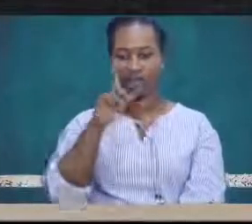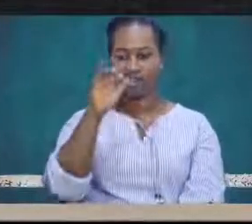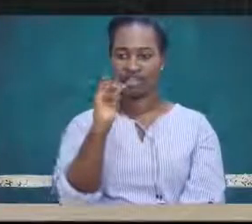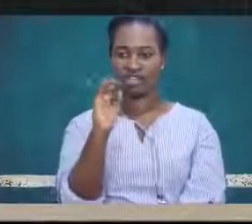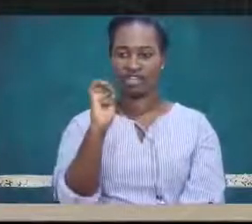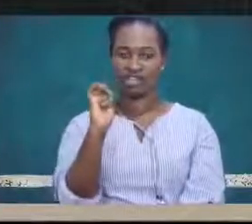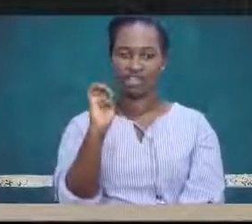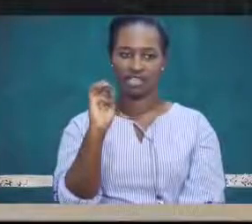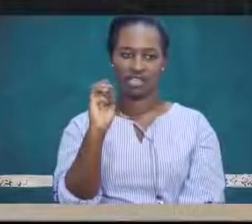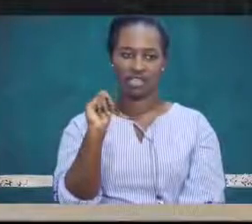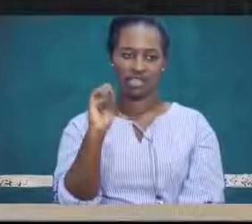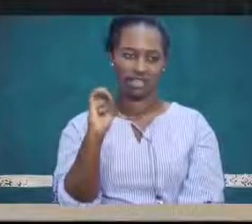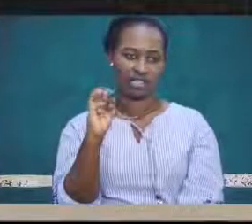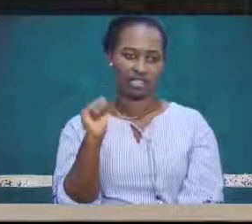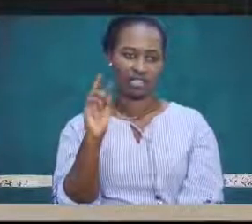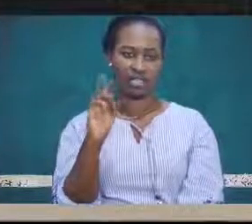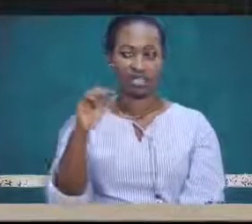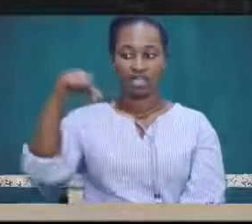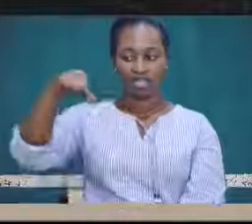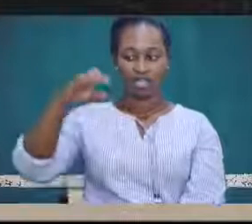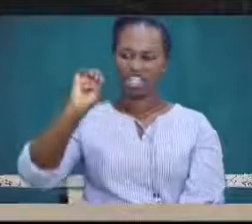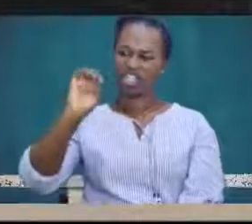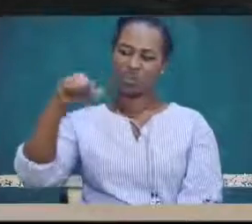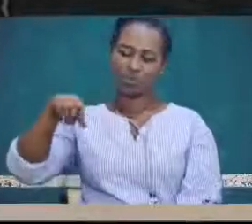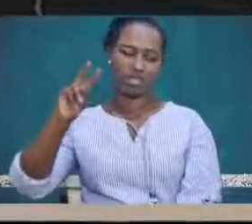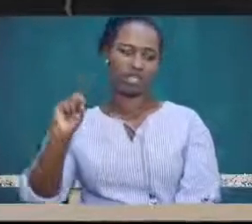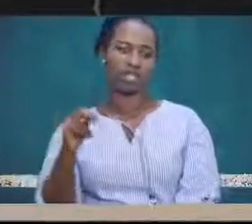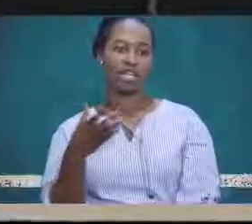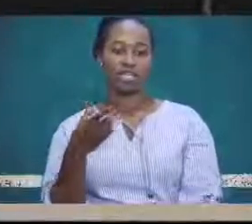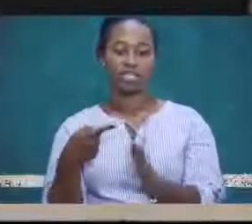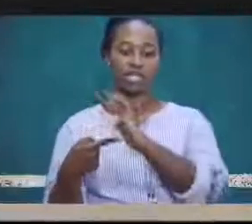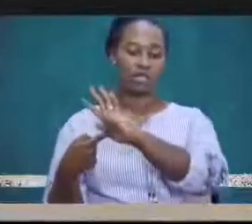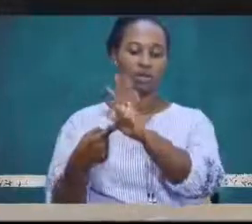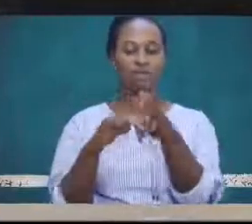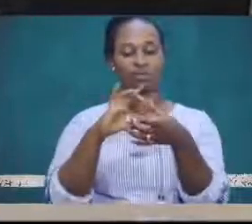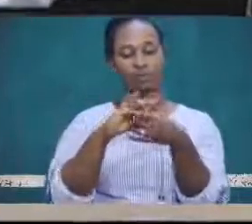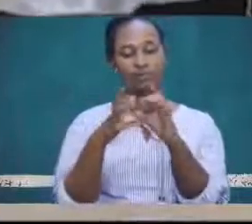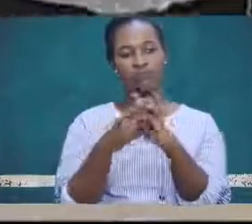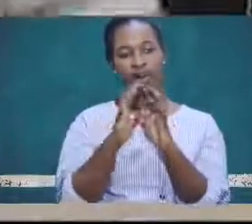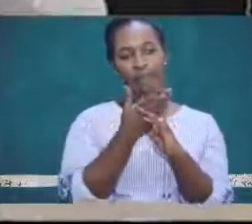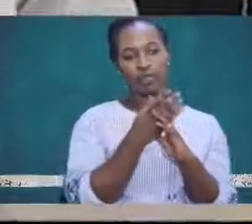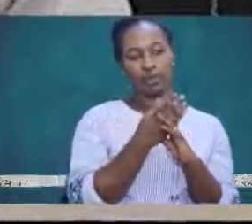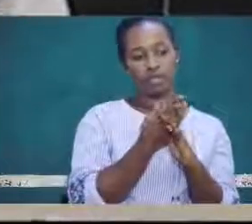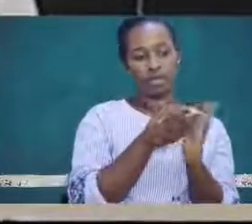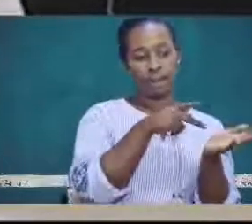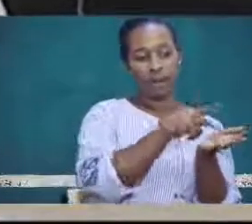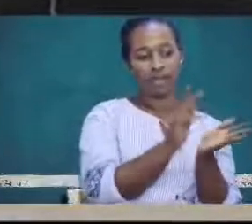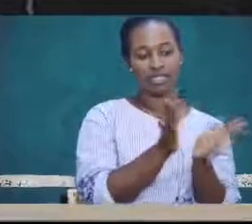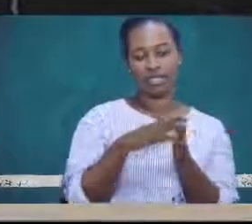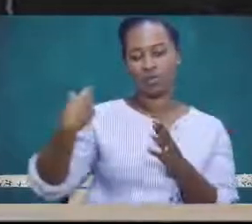between some variables. For example, a linear equation that may show a relationship between price and quantity